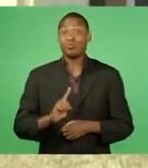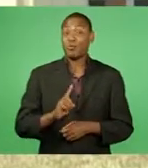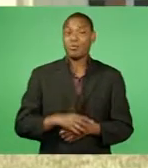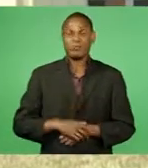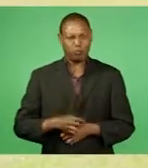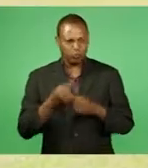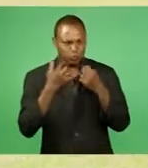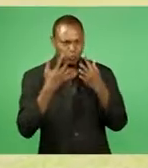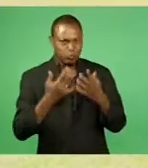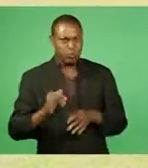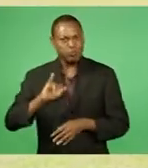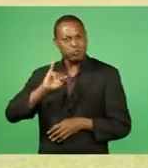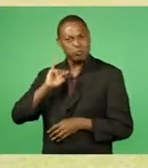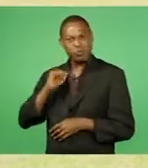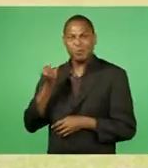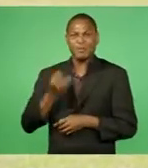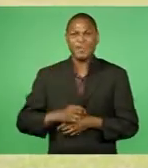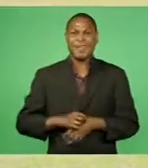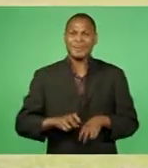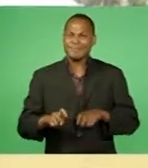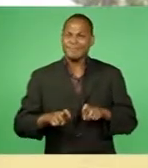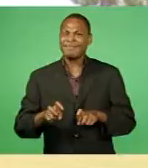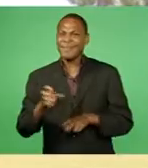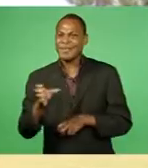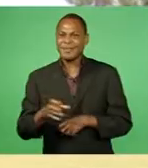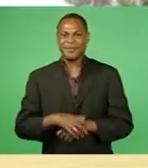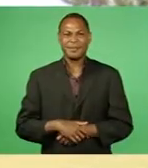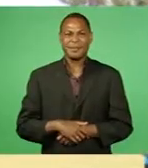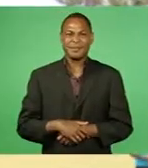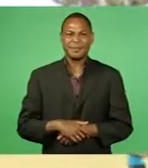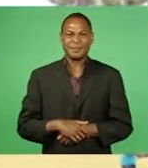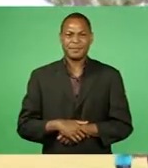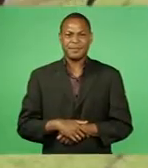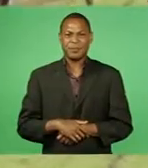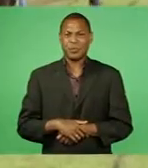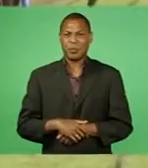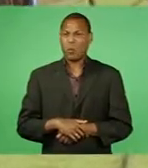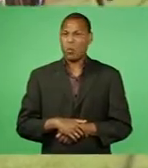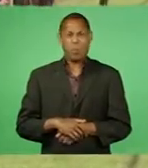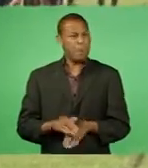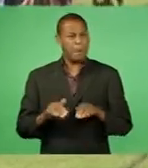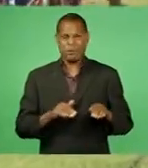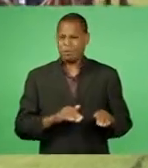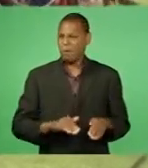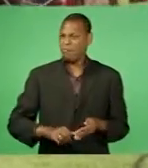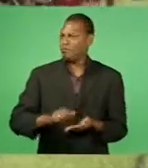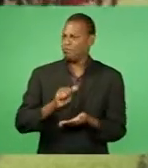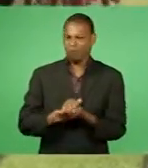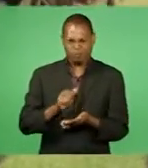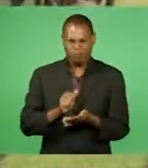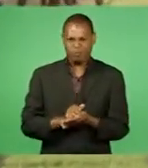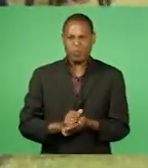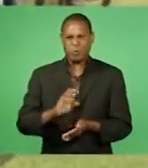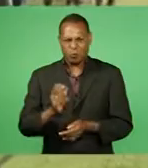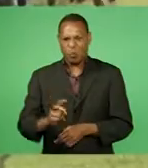junior athletes, which will pay off in the long run. Our junior athletes perform very well. They showed potential from our mini meets and